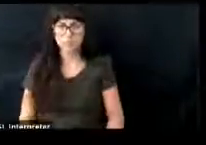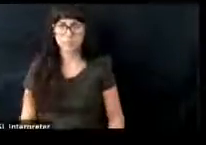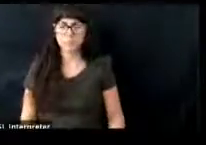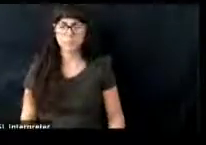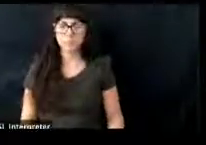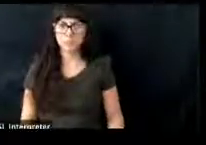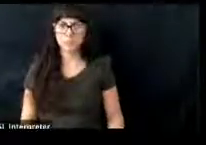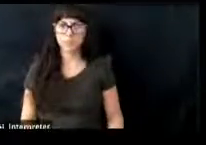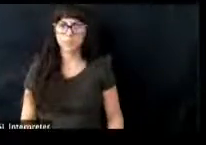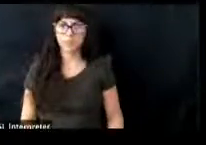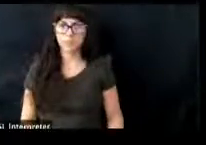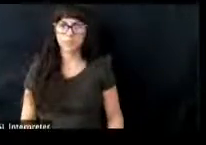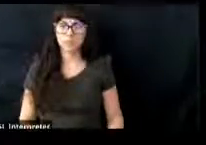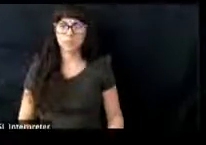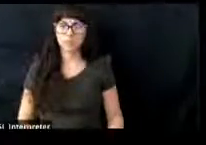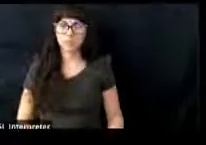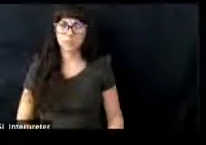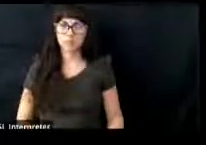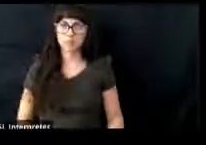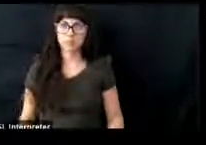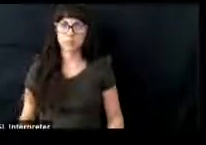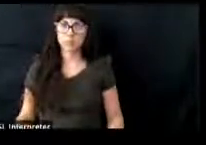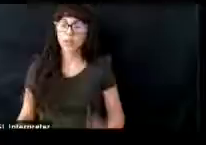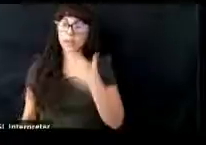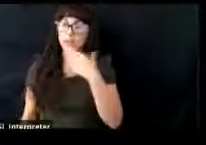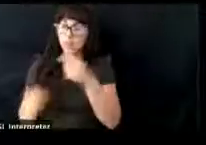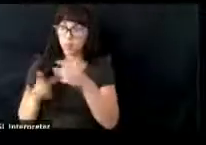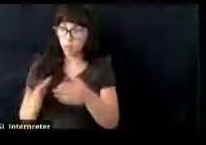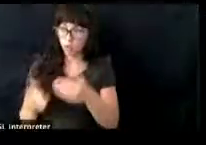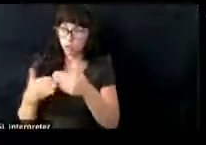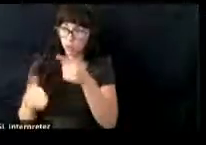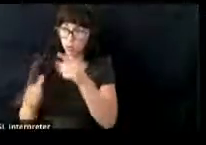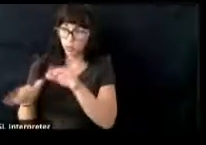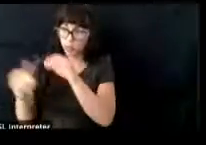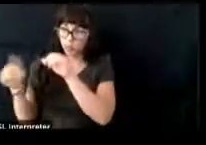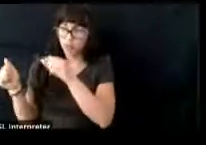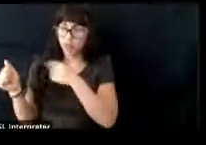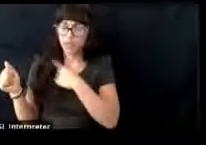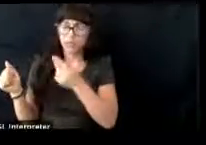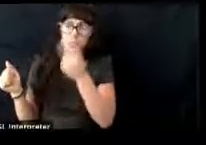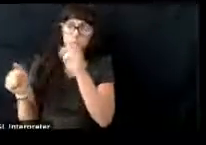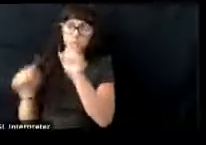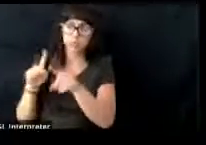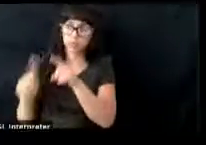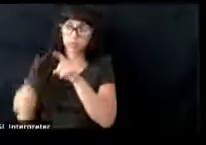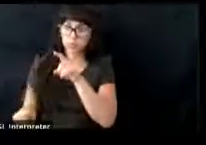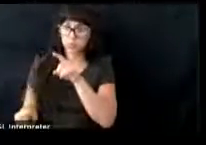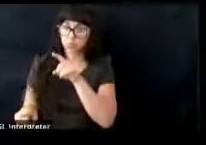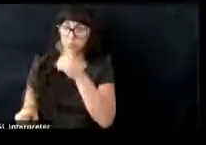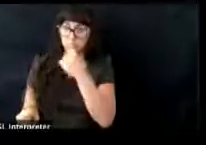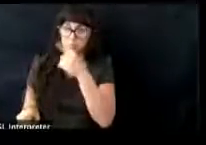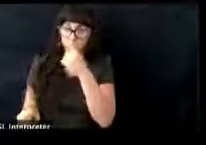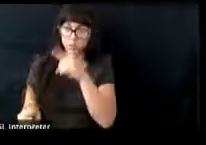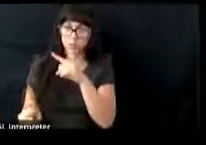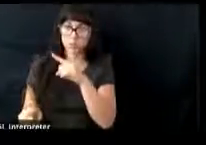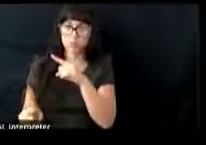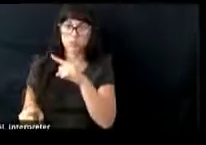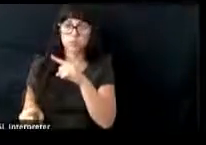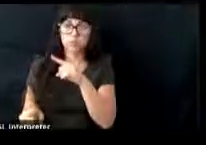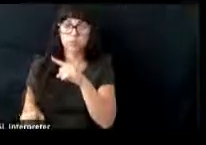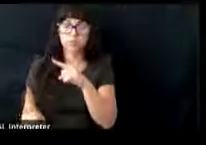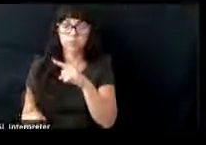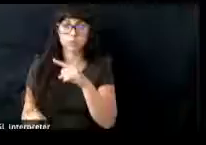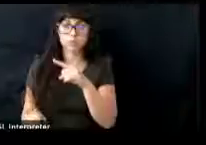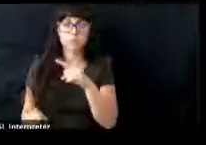Thank you, caller. Before you leave, I do have two questions, if I can have those relayed. Just wanted